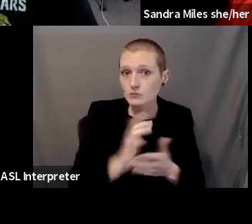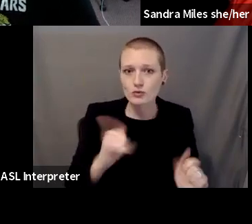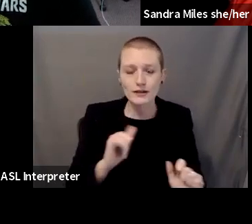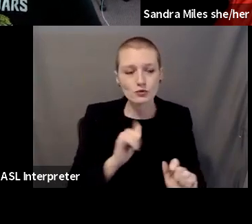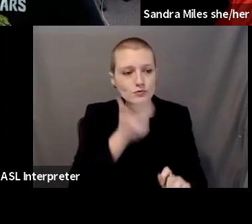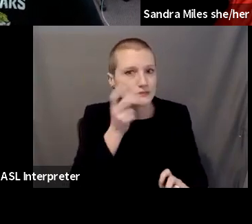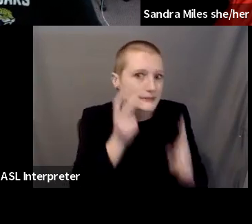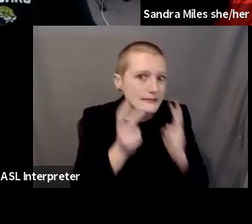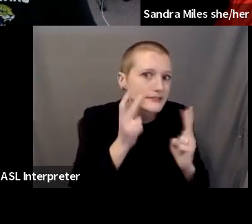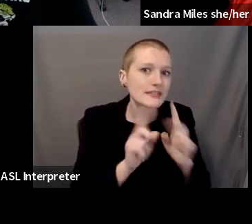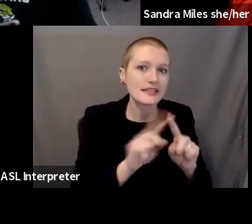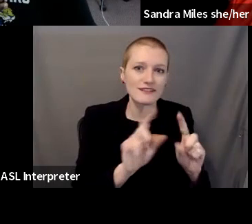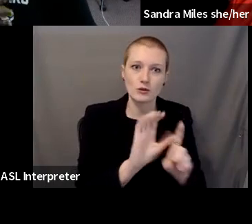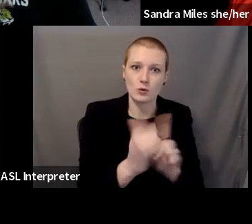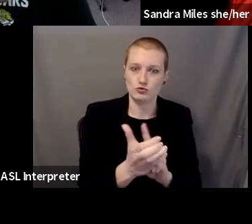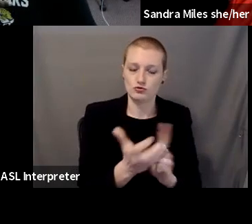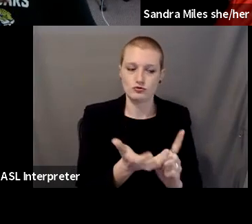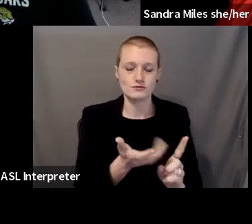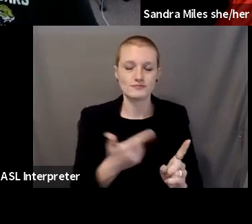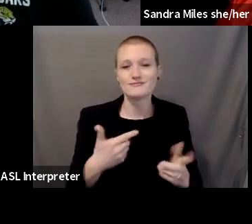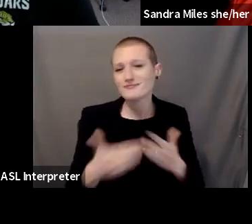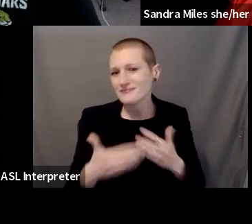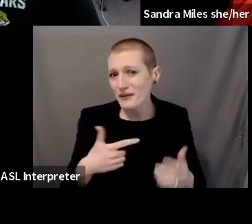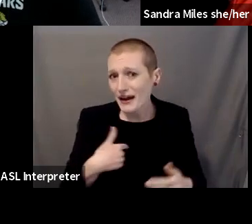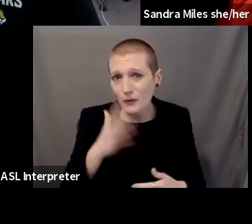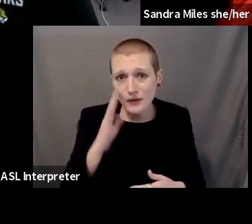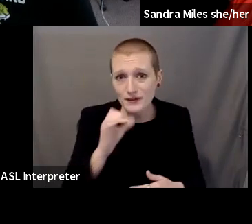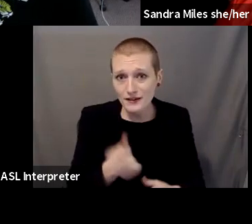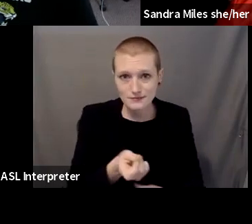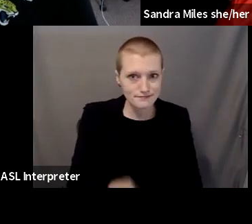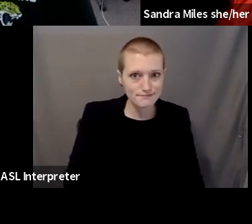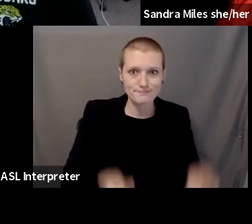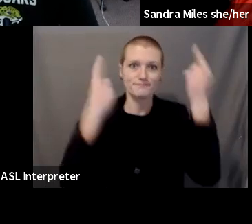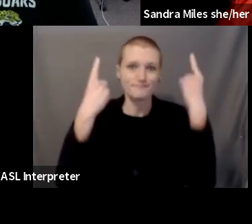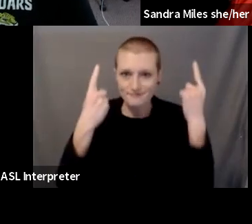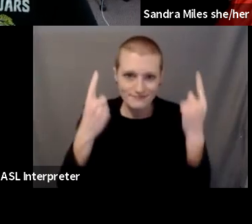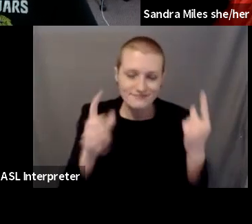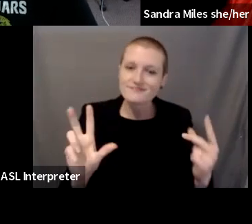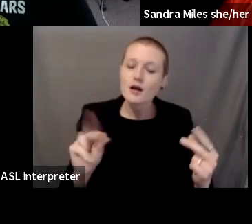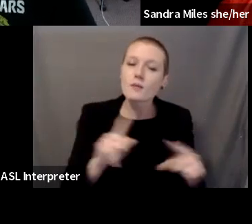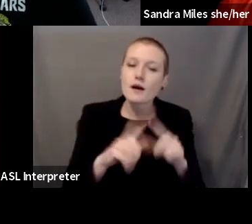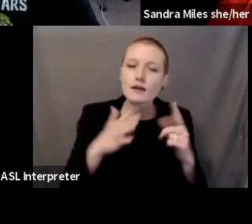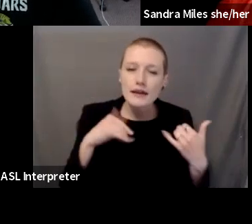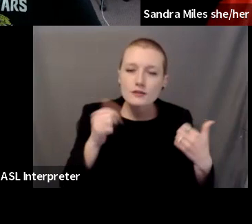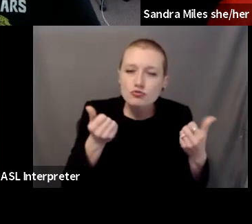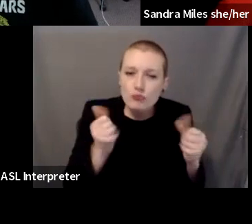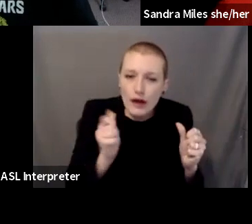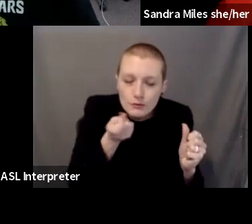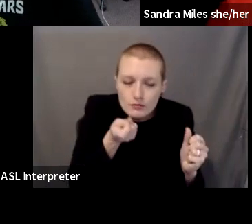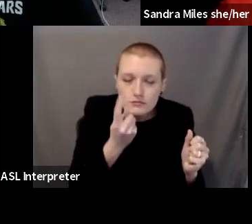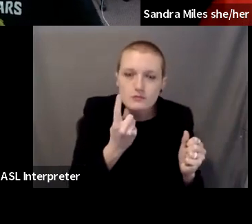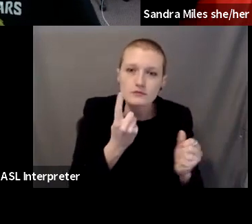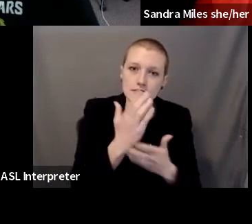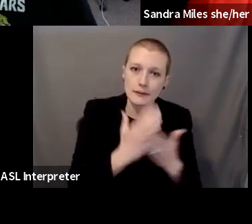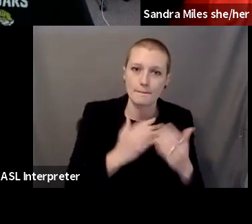culture, even though I'm not going to, you know, fully understand, it's something that I can try to understand. So, and also I